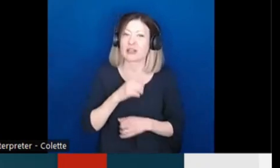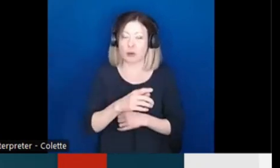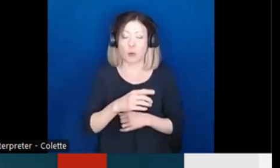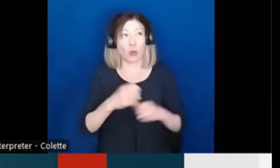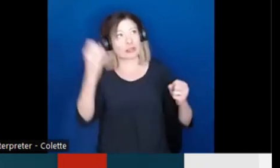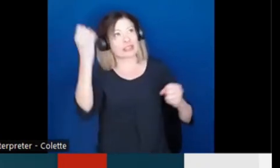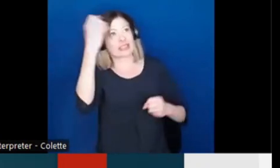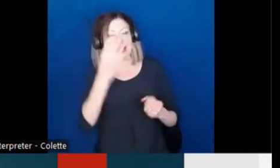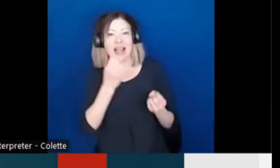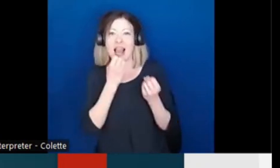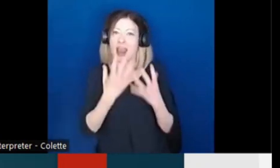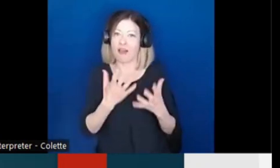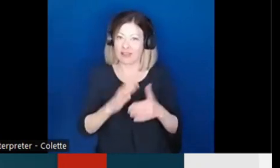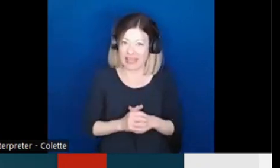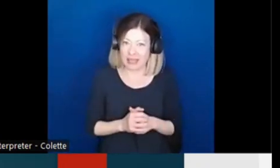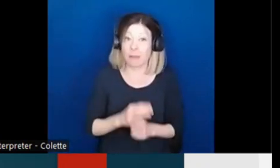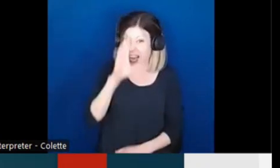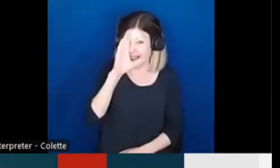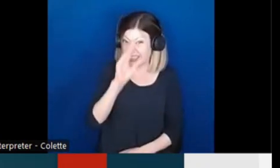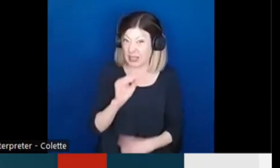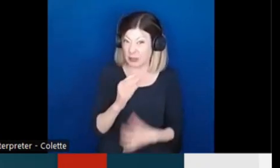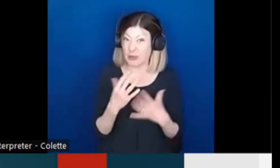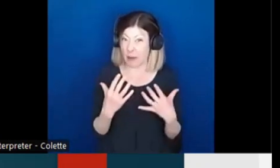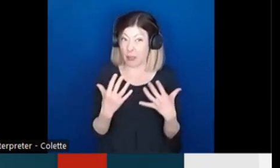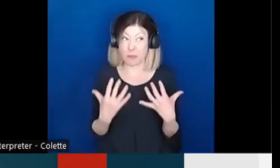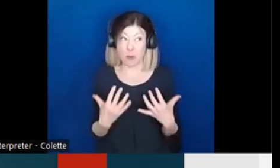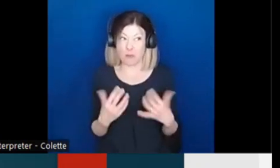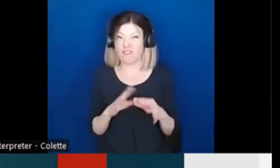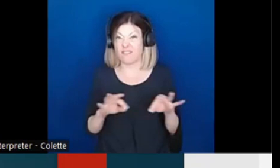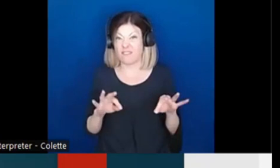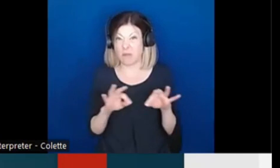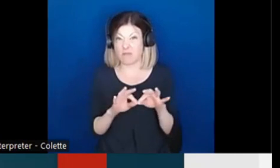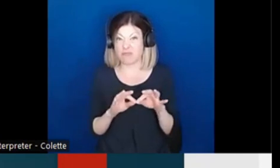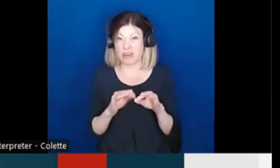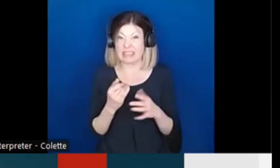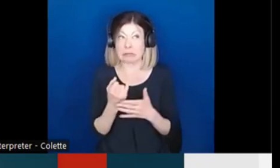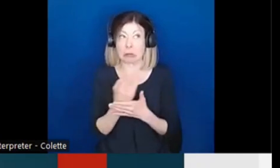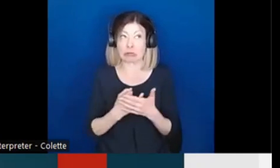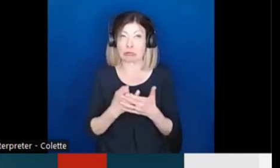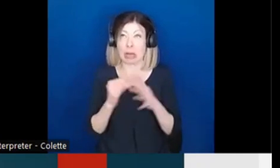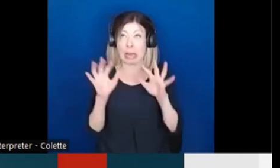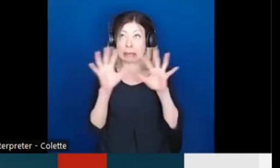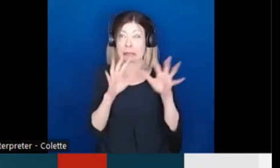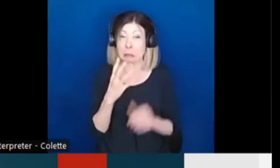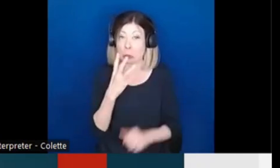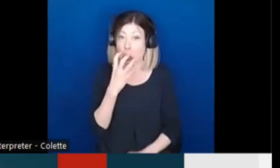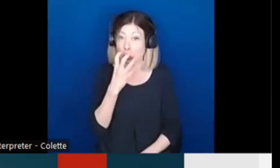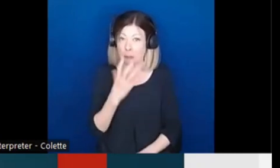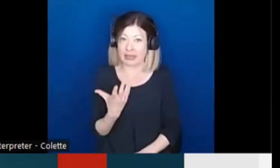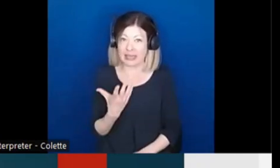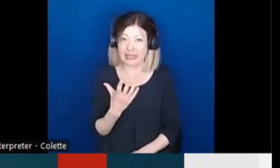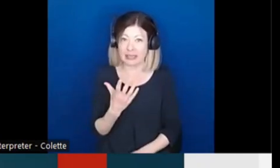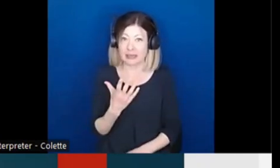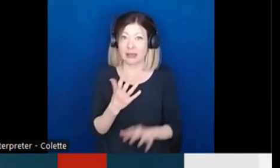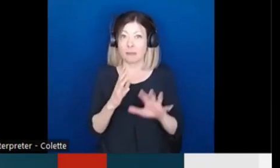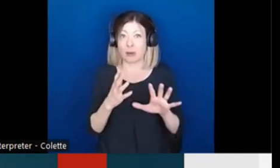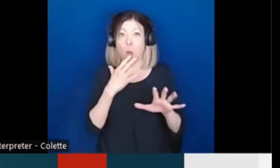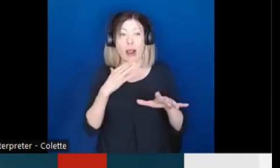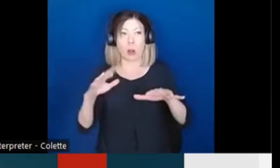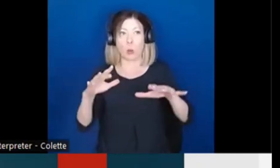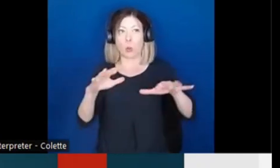tell you, it doesn't look like that around here very much at all. It's usually quite grey and gloomy, but kind of atmospheric.